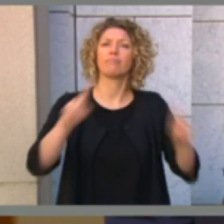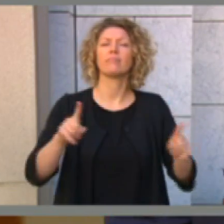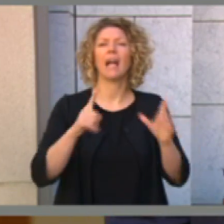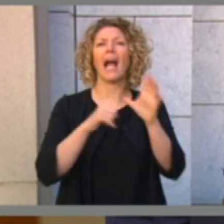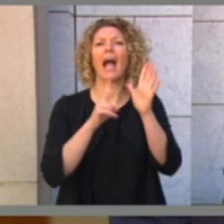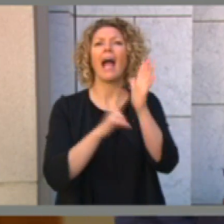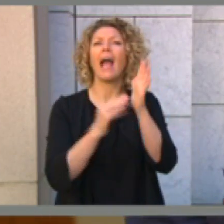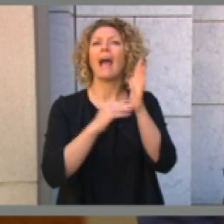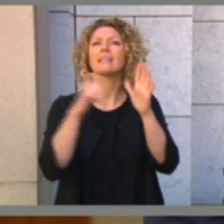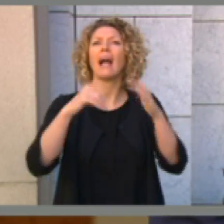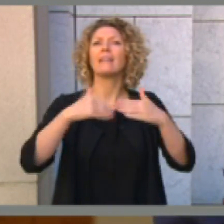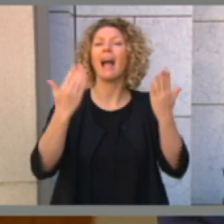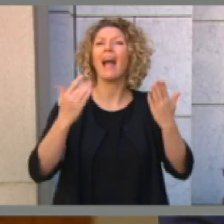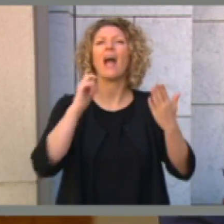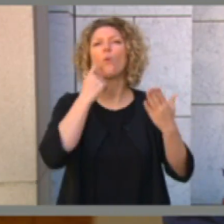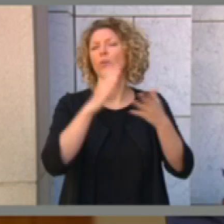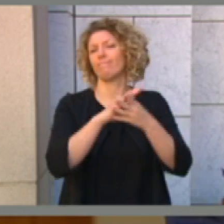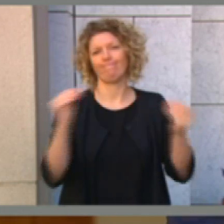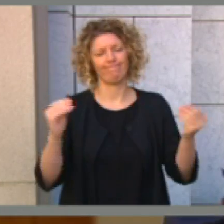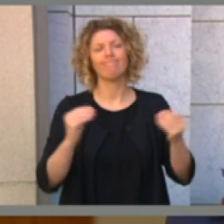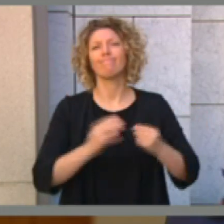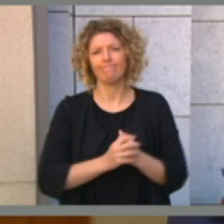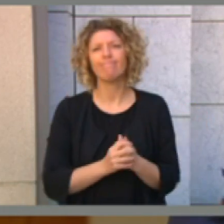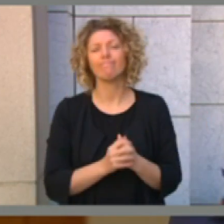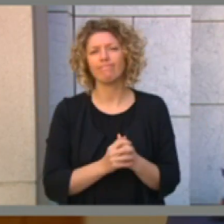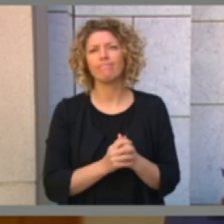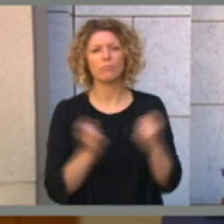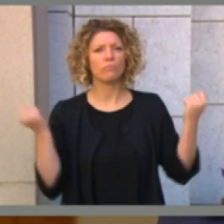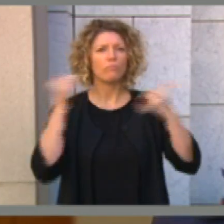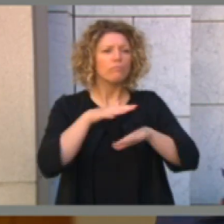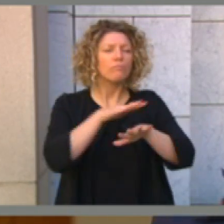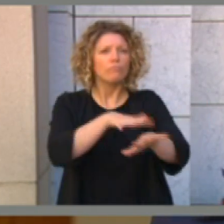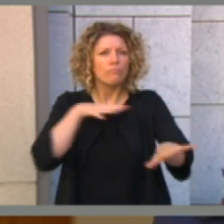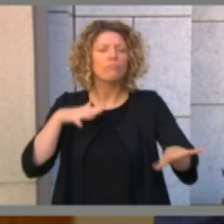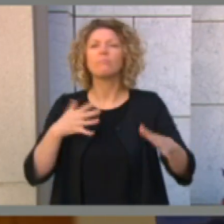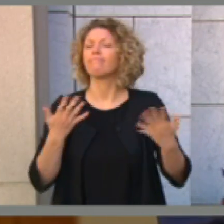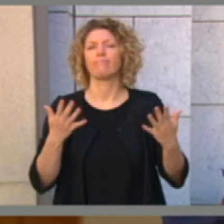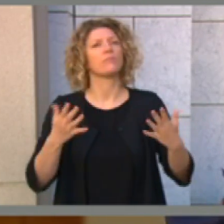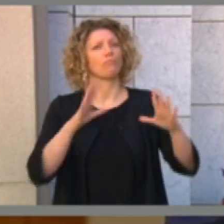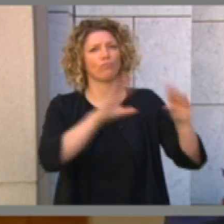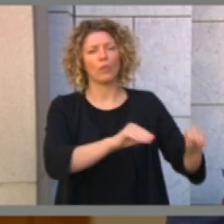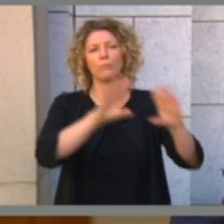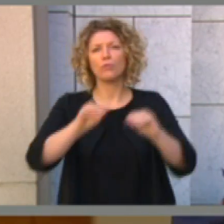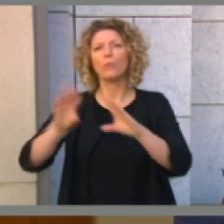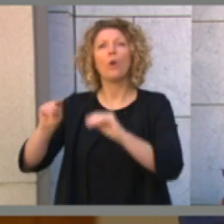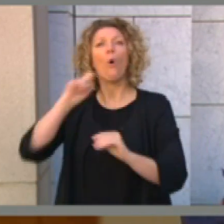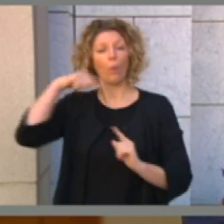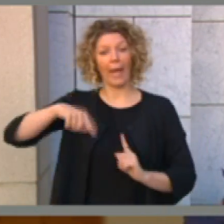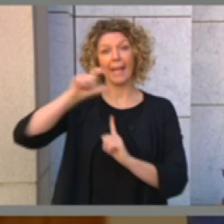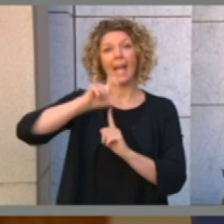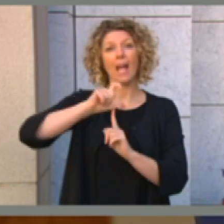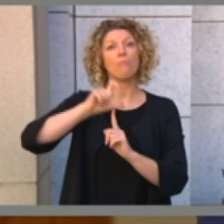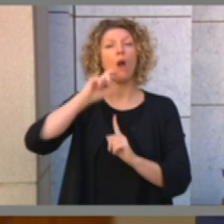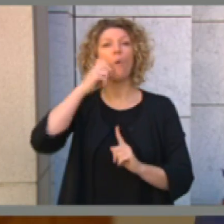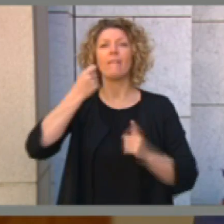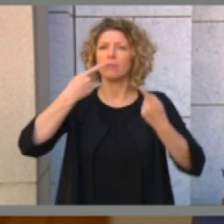proportion of older Australians who attend such events. But there will be a televised national event here in Canberra at the War